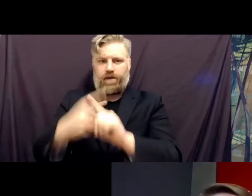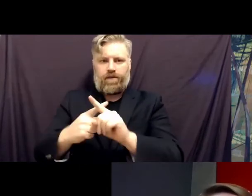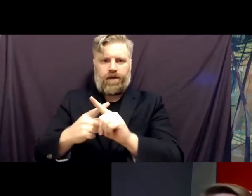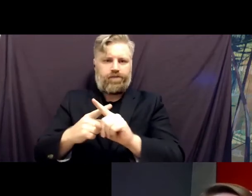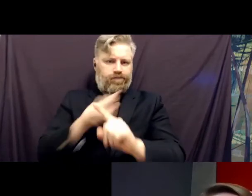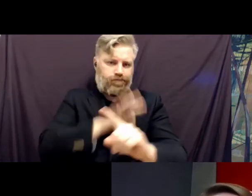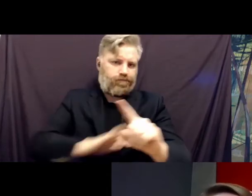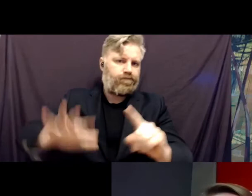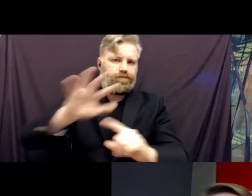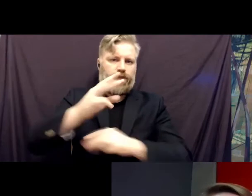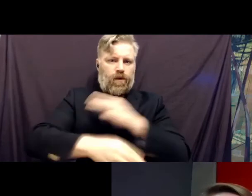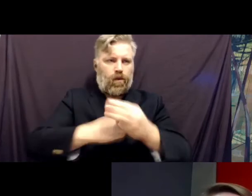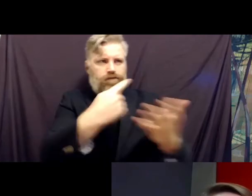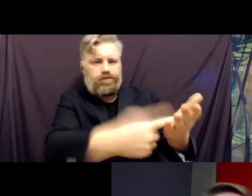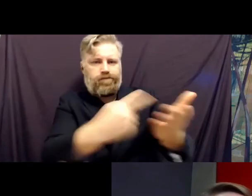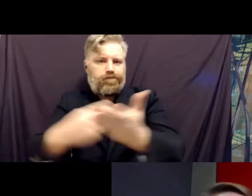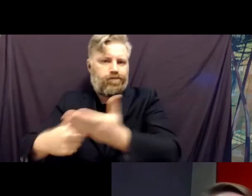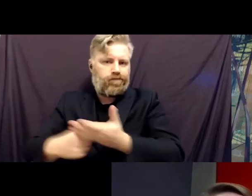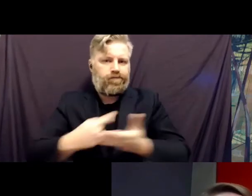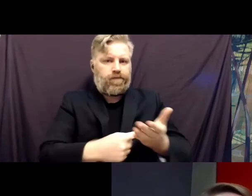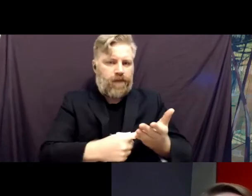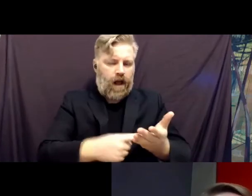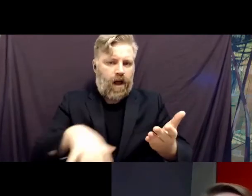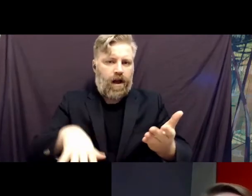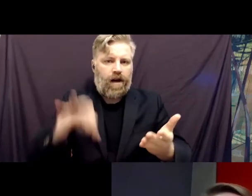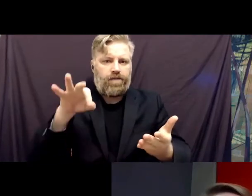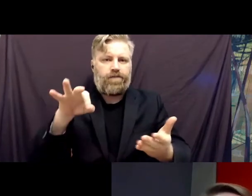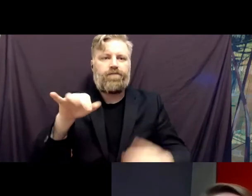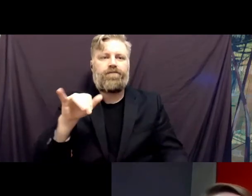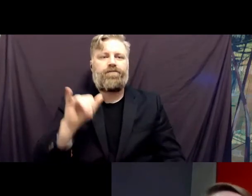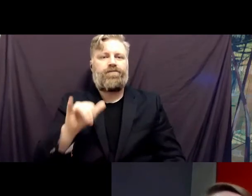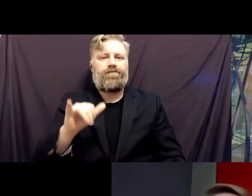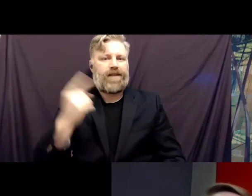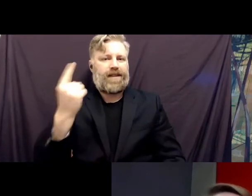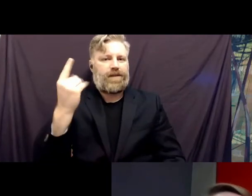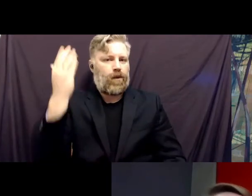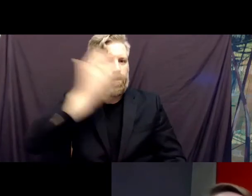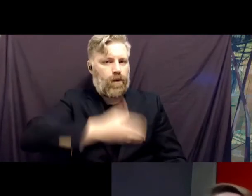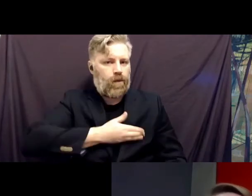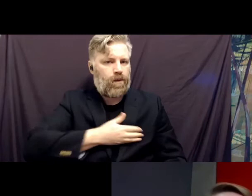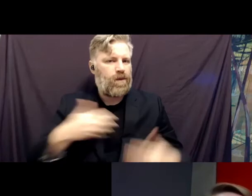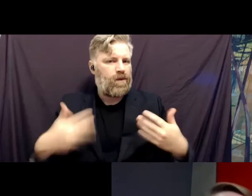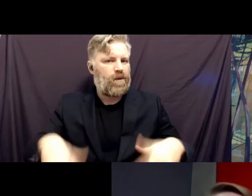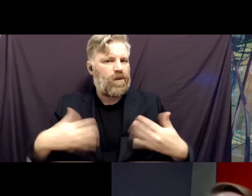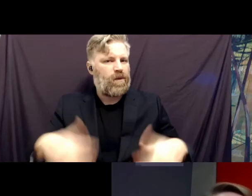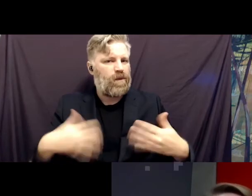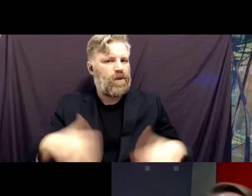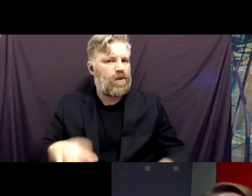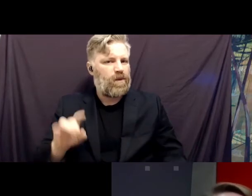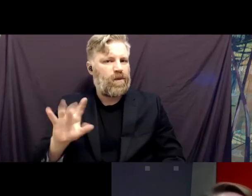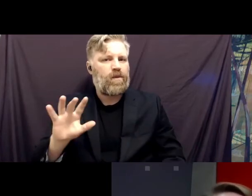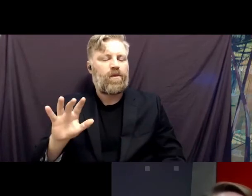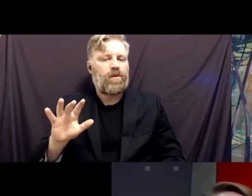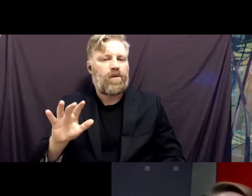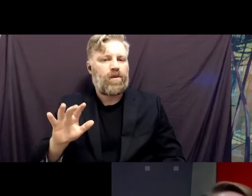discovered that there was a huge gap existing. On the one hand, we